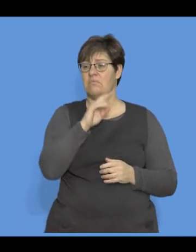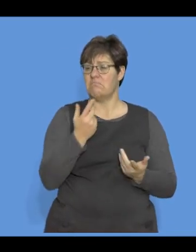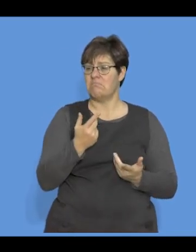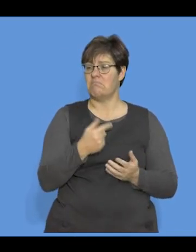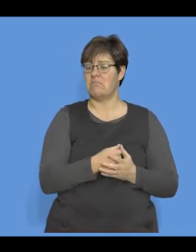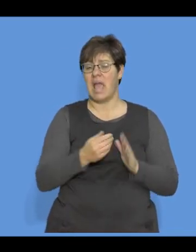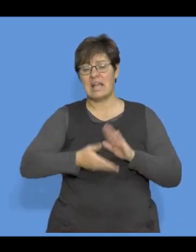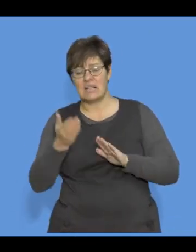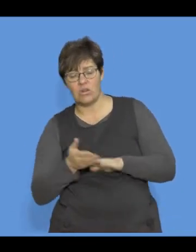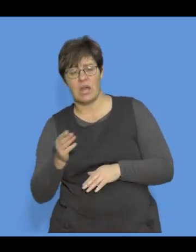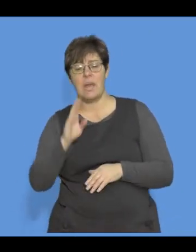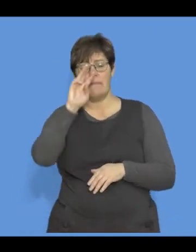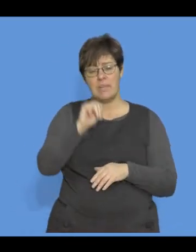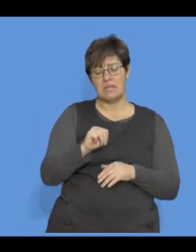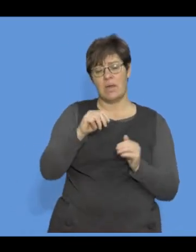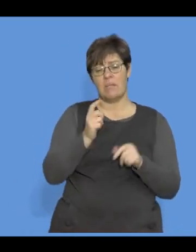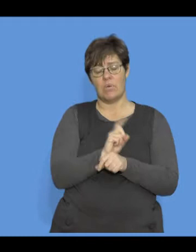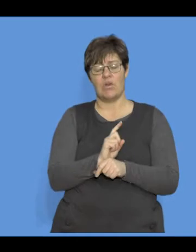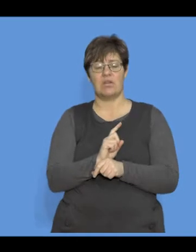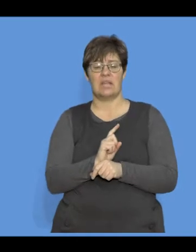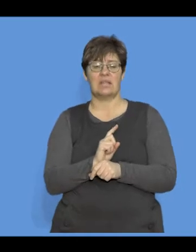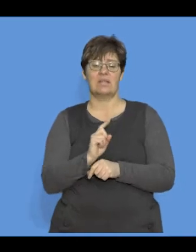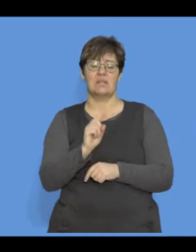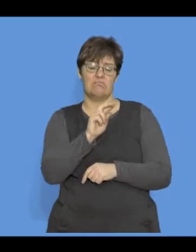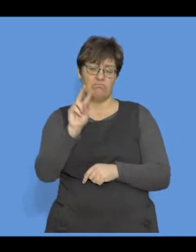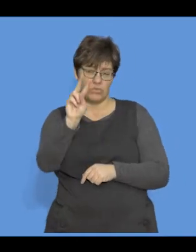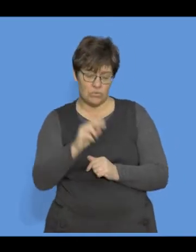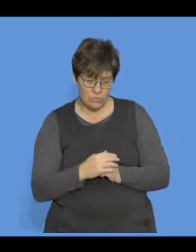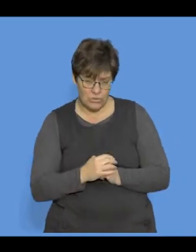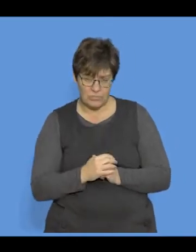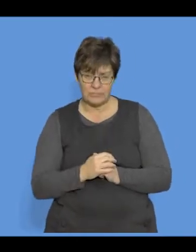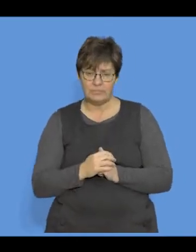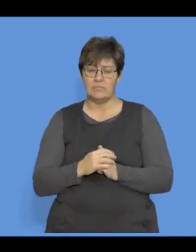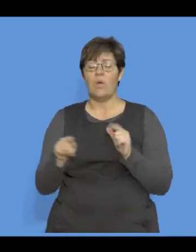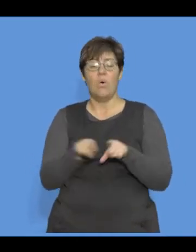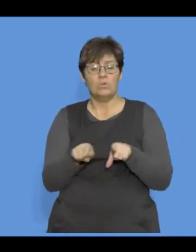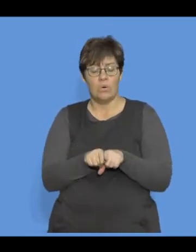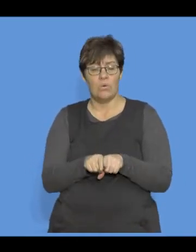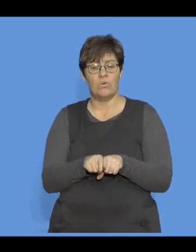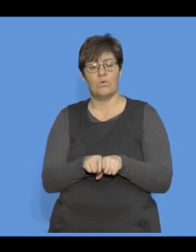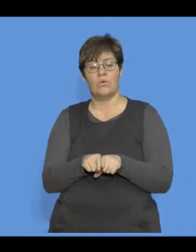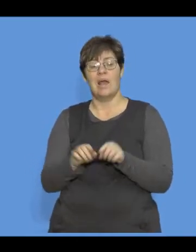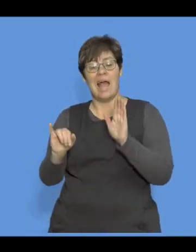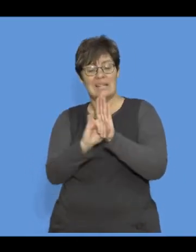through that sort of process. The other thing is to identify formula,